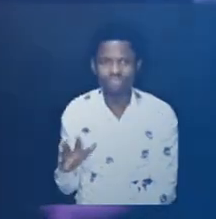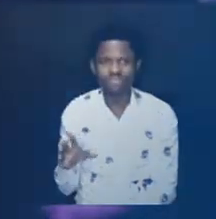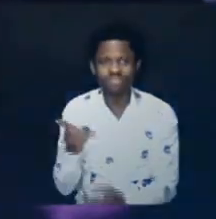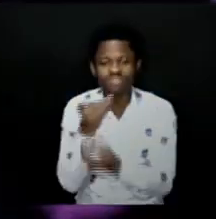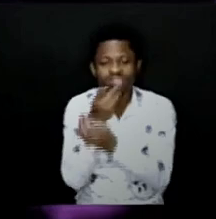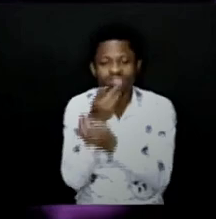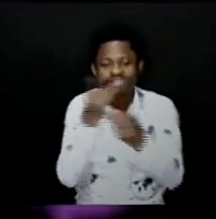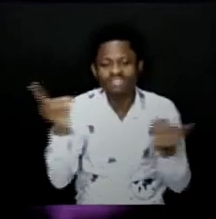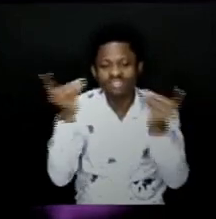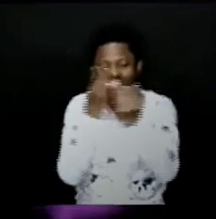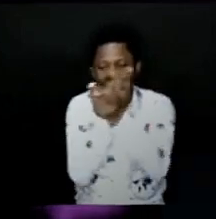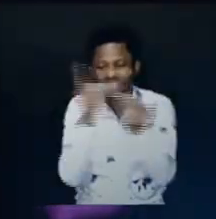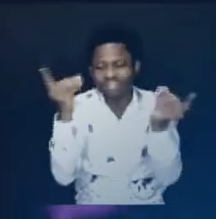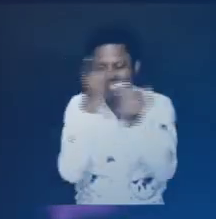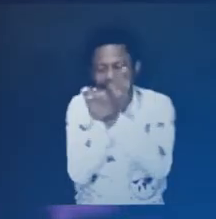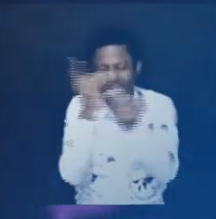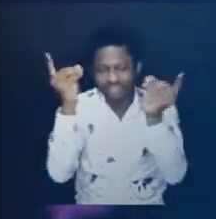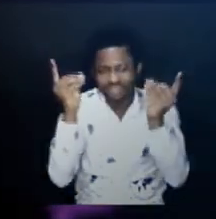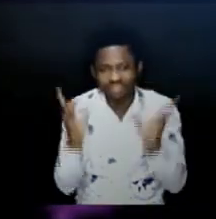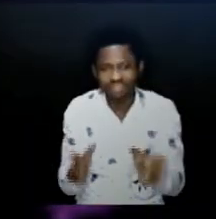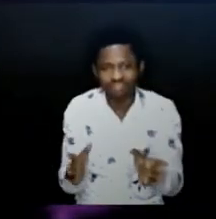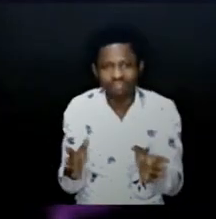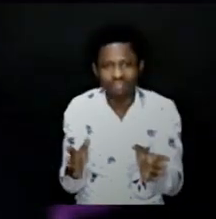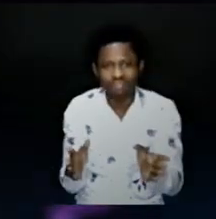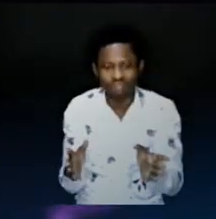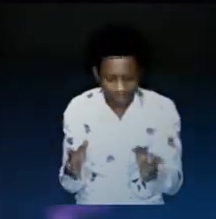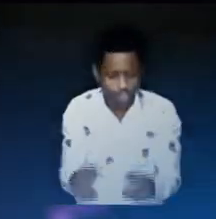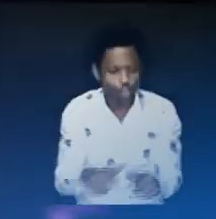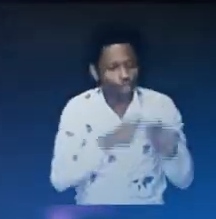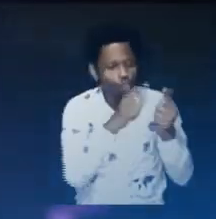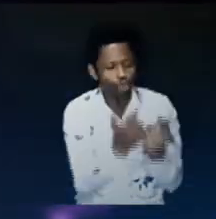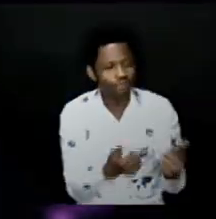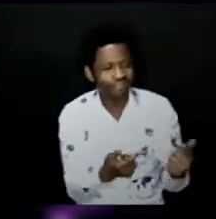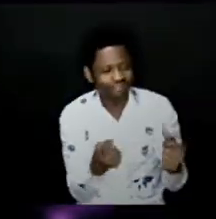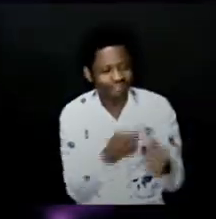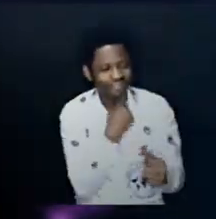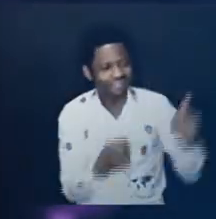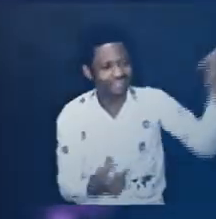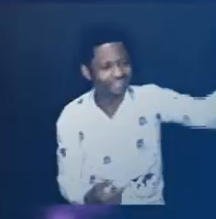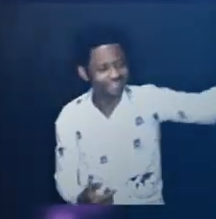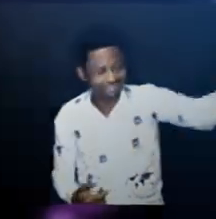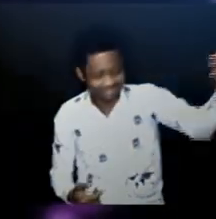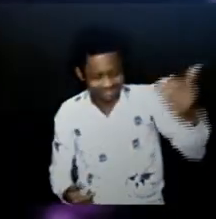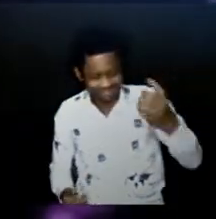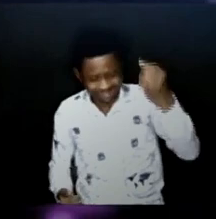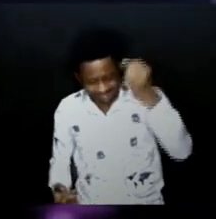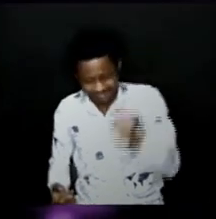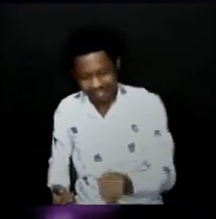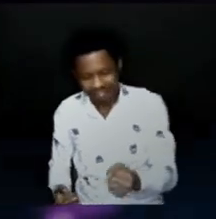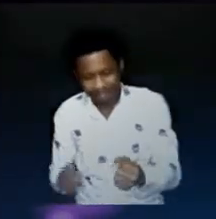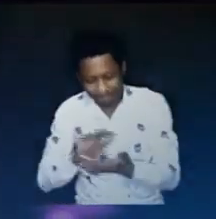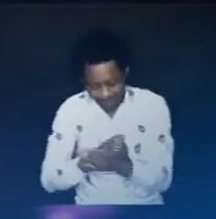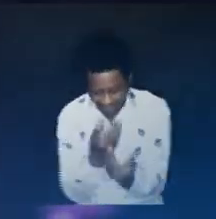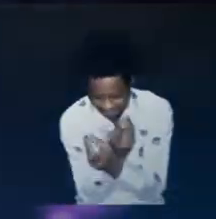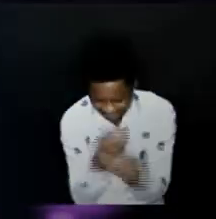Deliverers. Now these who came and were delivered. Now they will be called